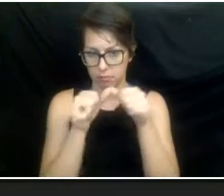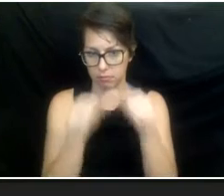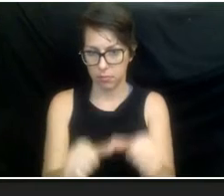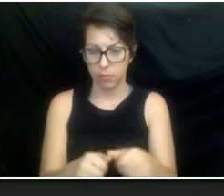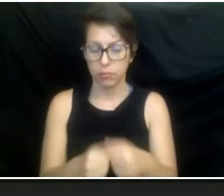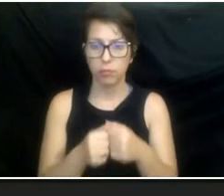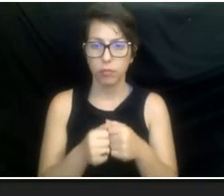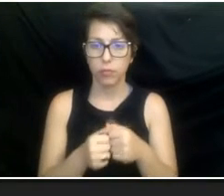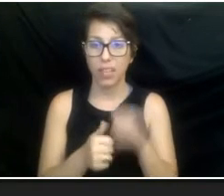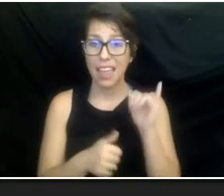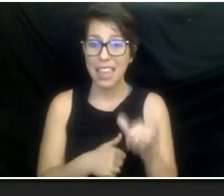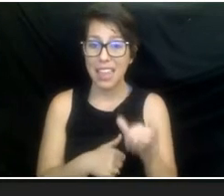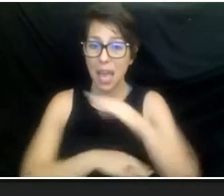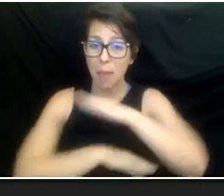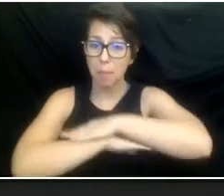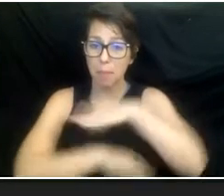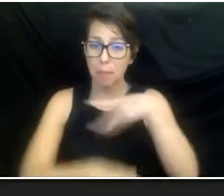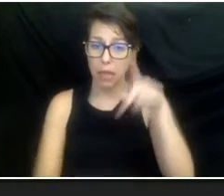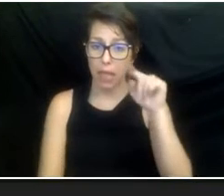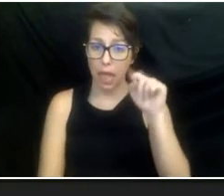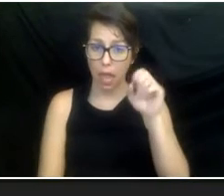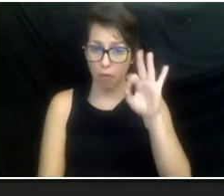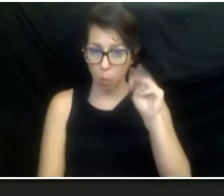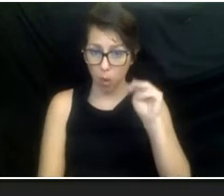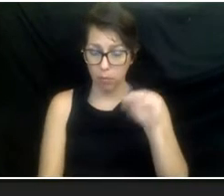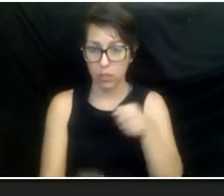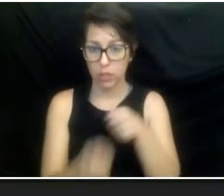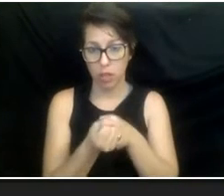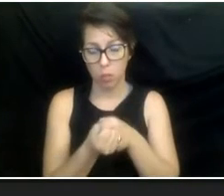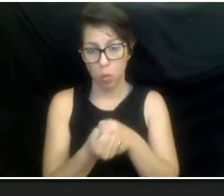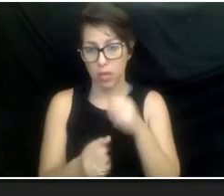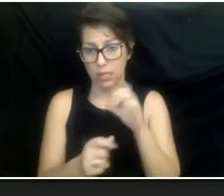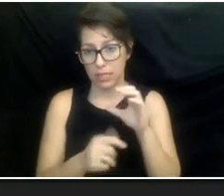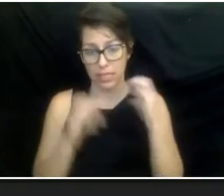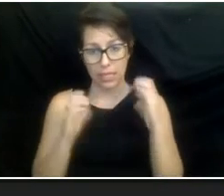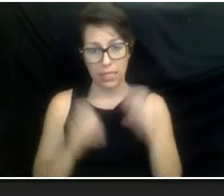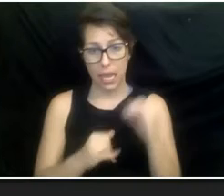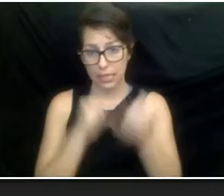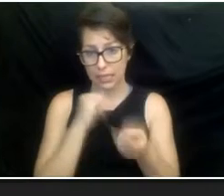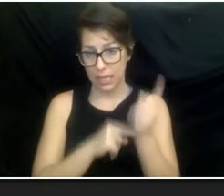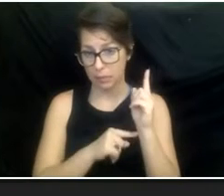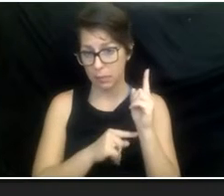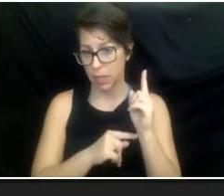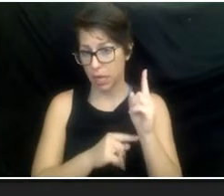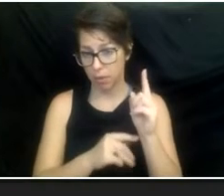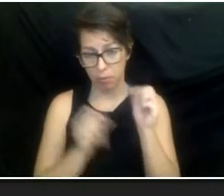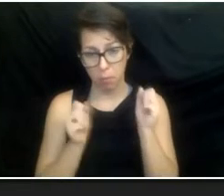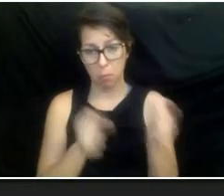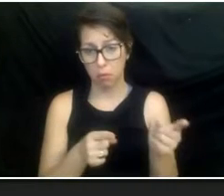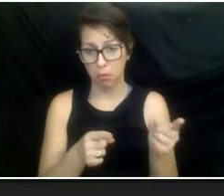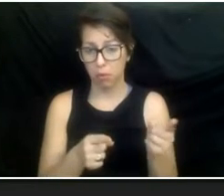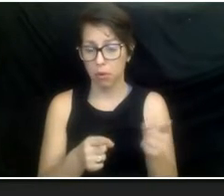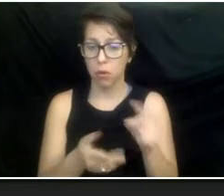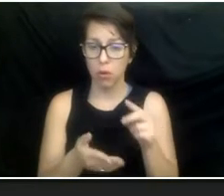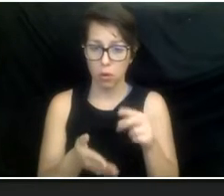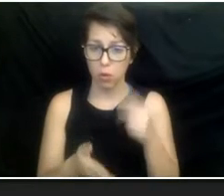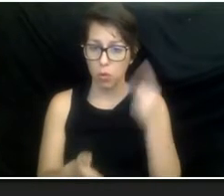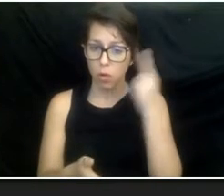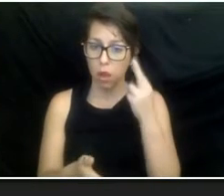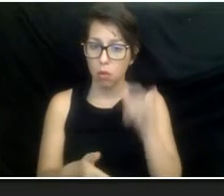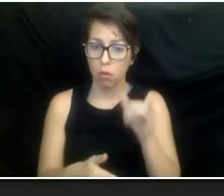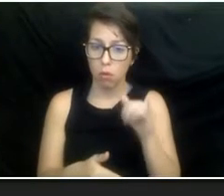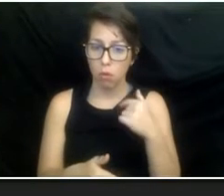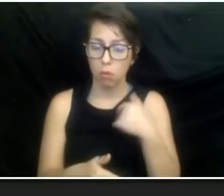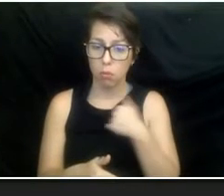within an environment where abuse is also present so the sense of emotional and physical safety is more